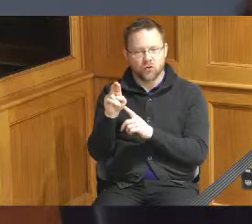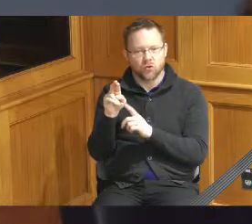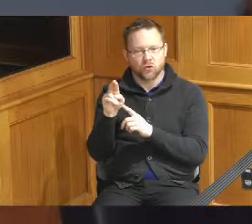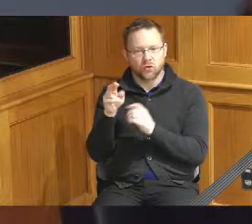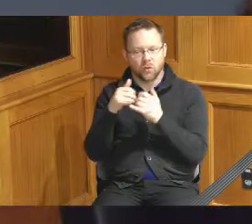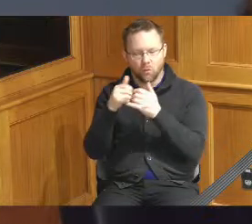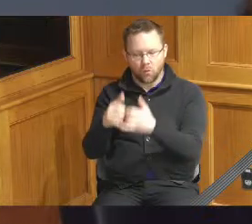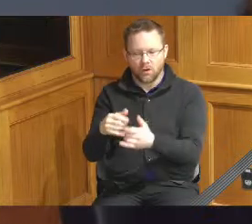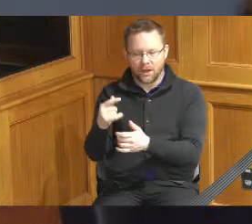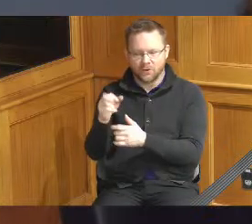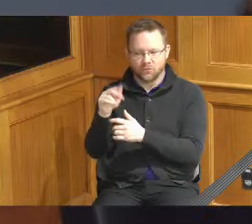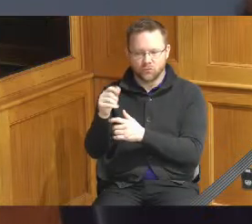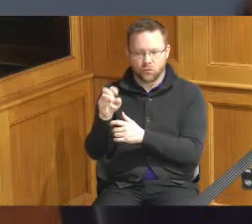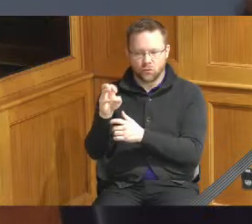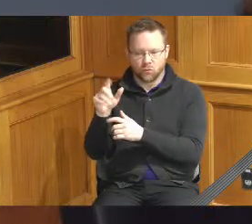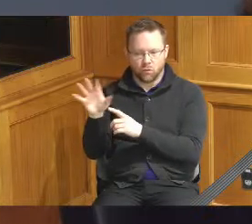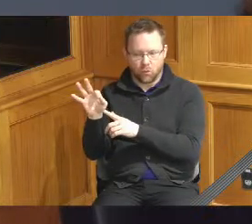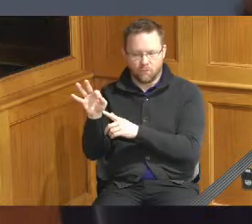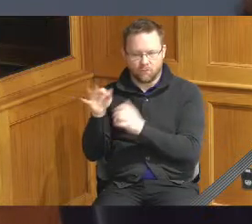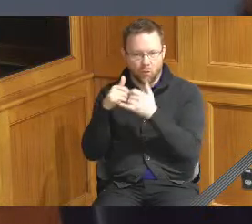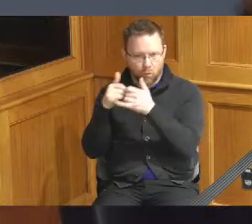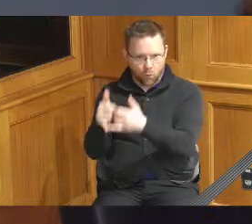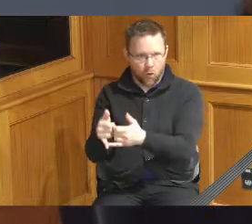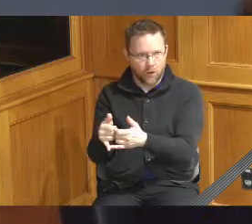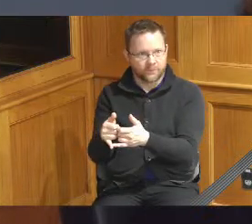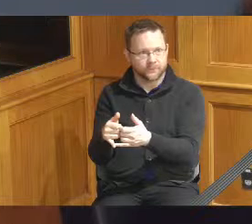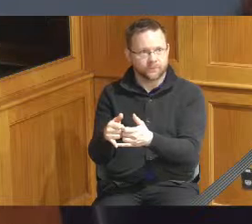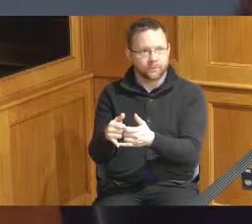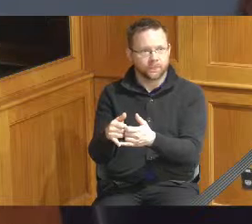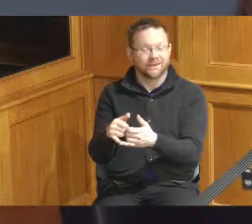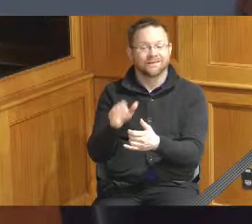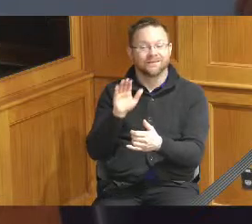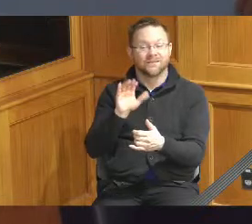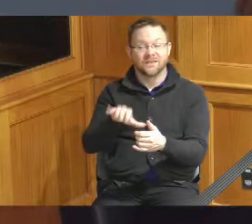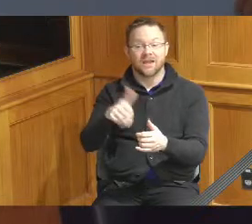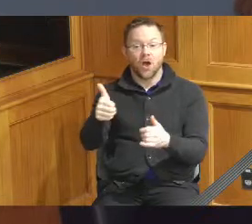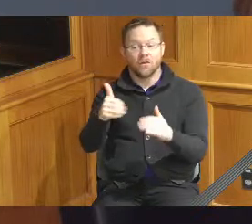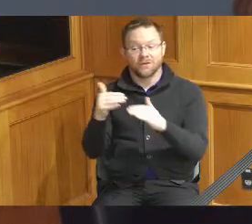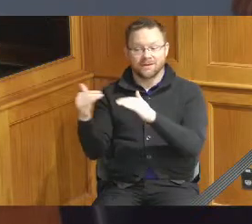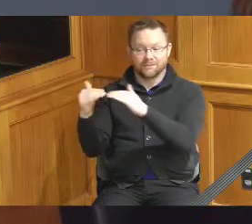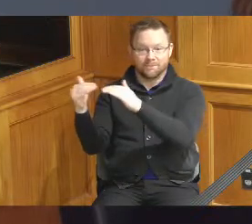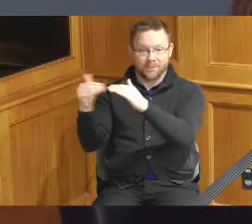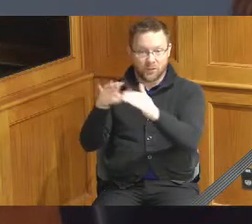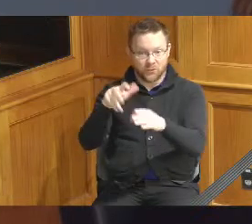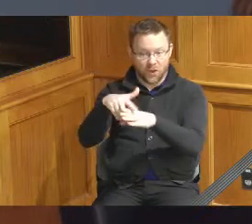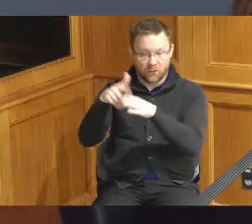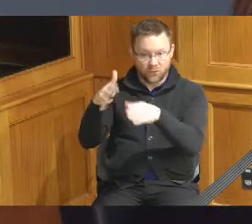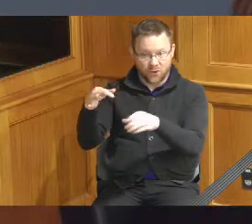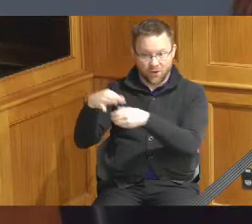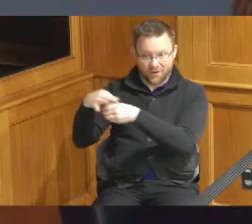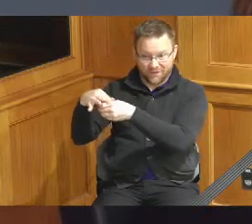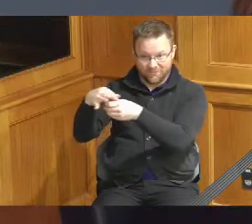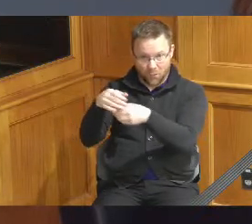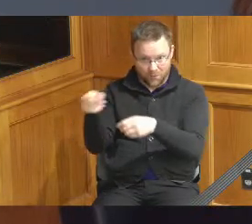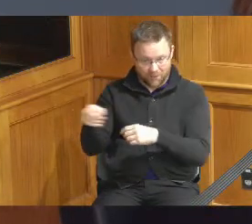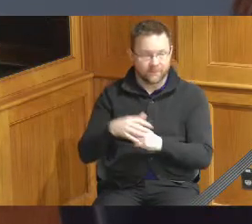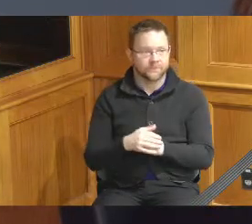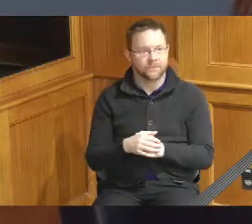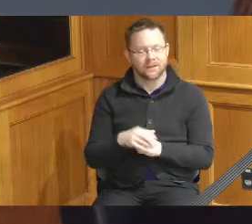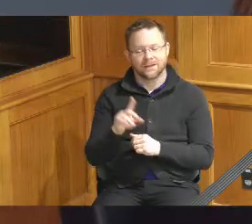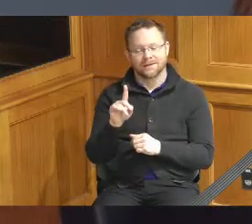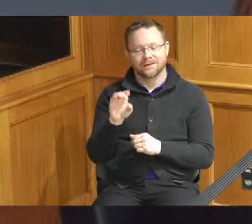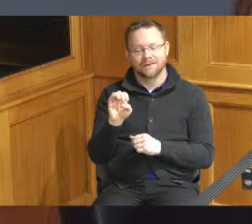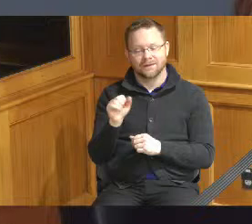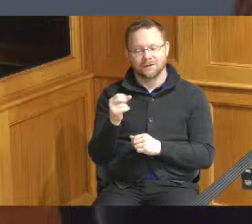and George Wolfe Award recipient, voted by his fellow jockeys. And whereas Deshaun Parker has